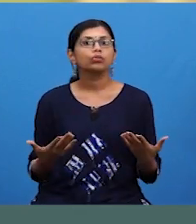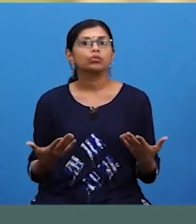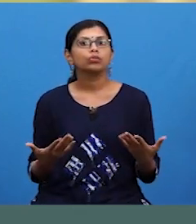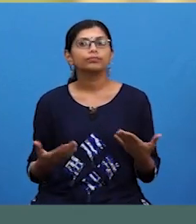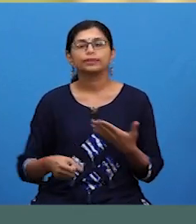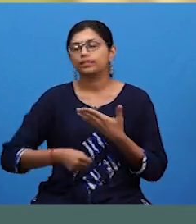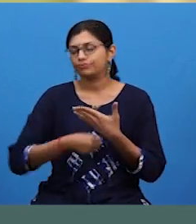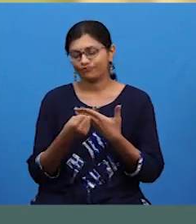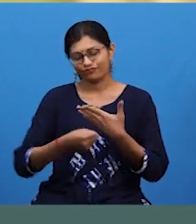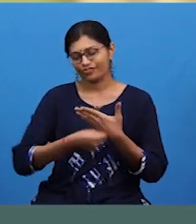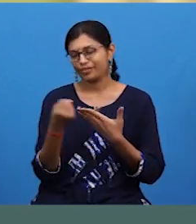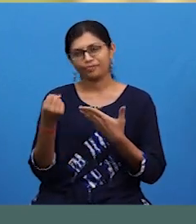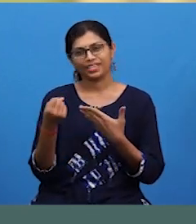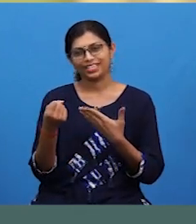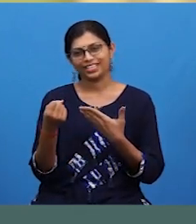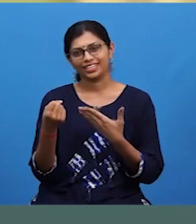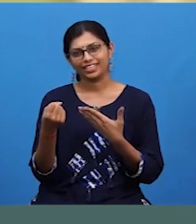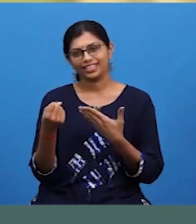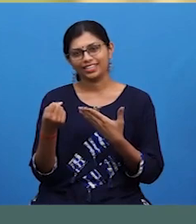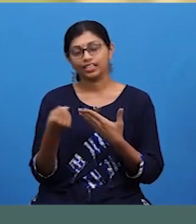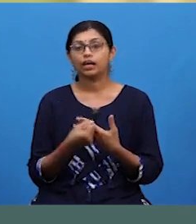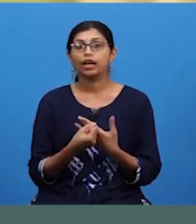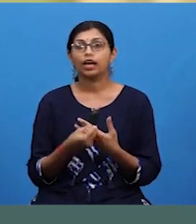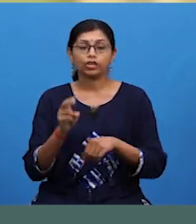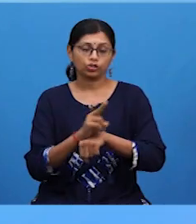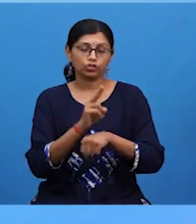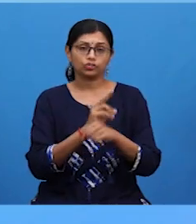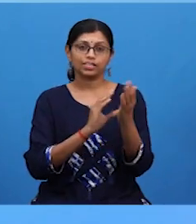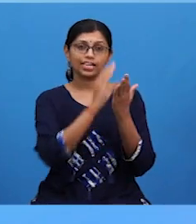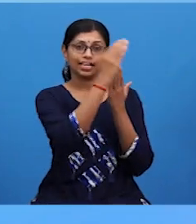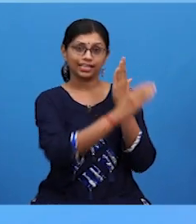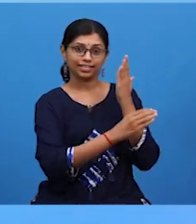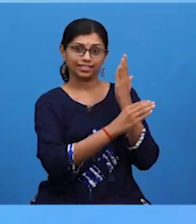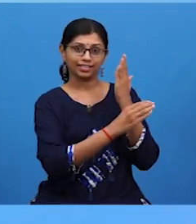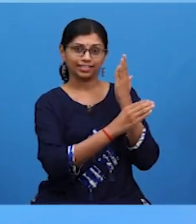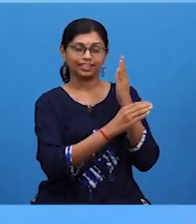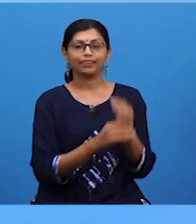You only need a calendar.